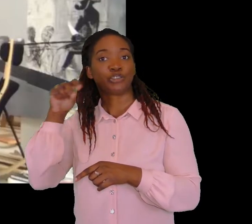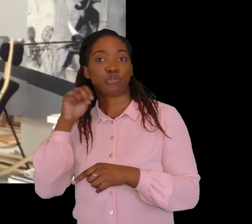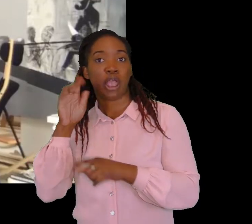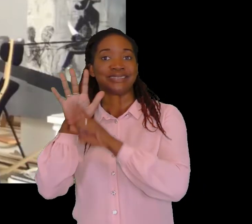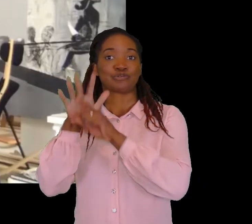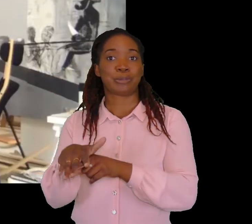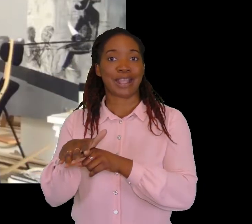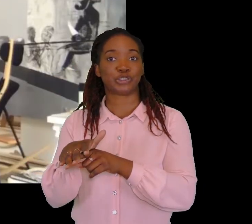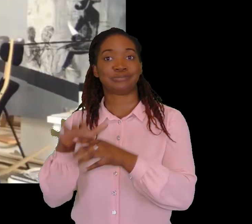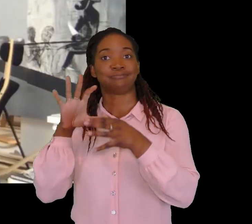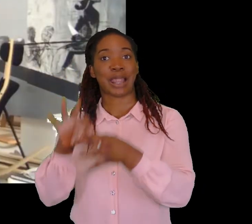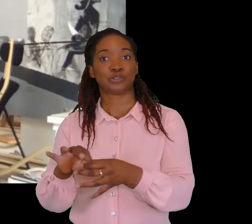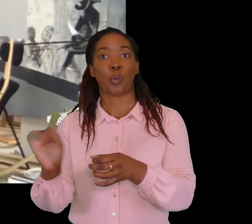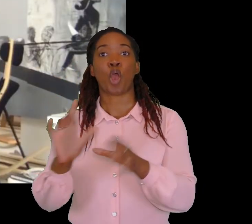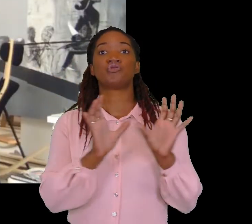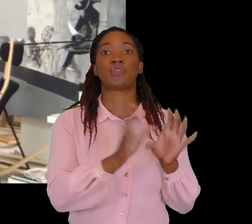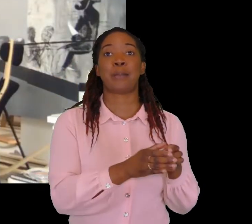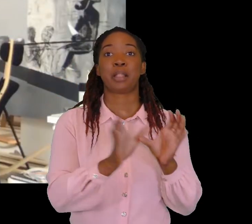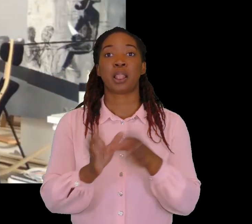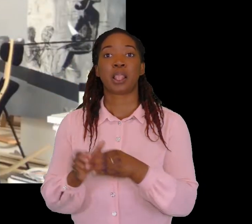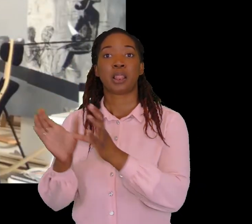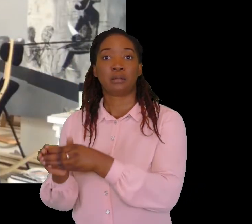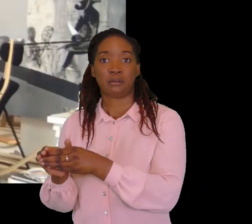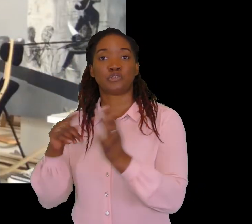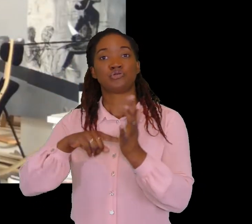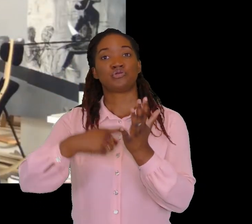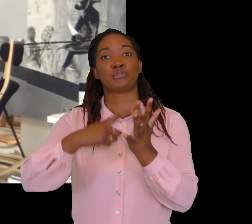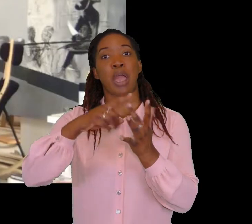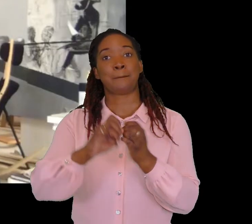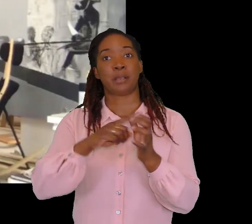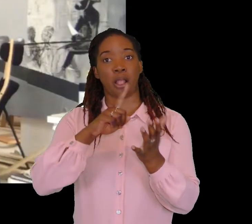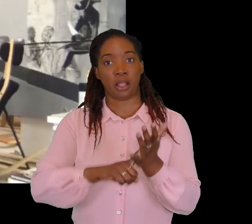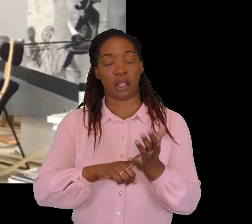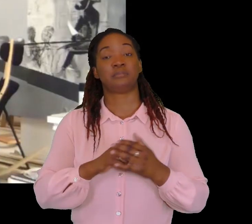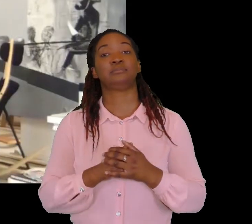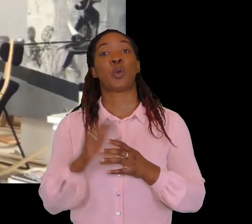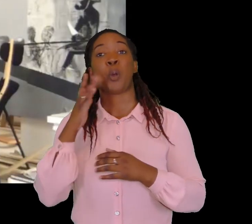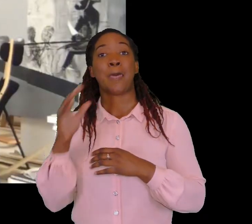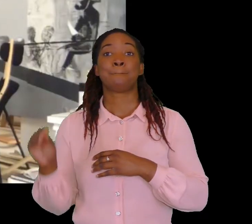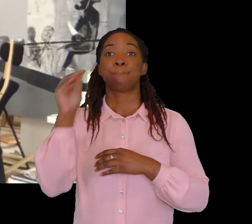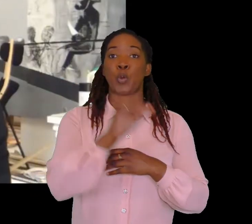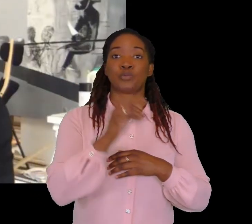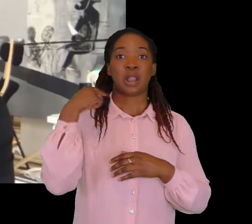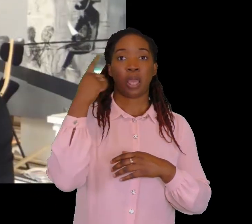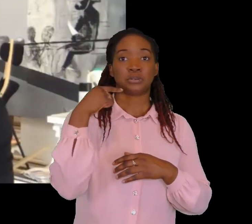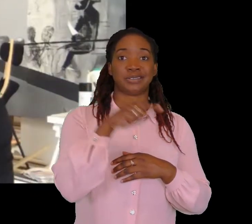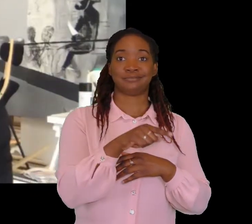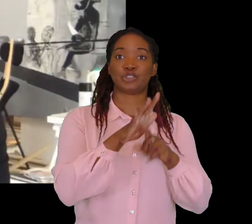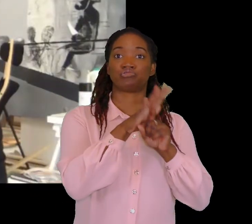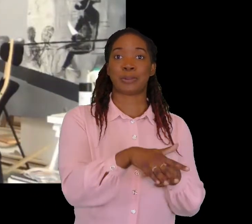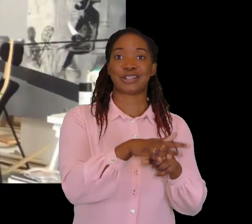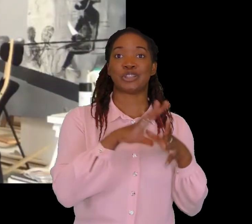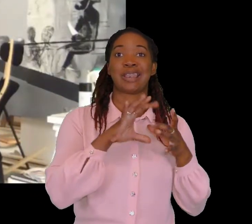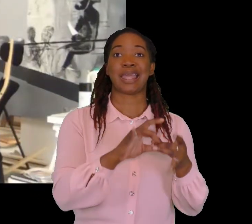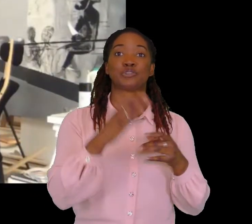on tribalism. When I came to London, it became discrimination based on race. And so it's always had